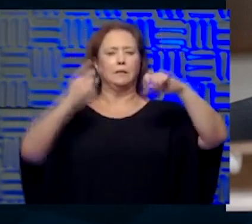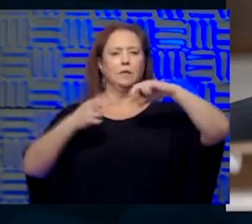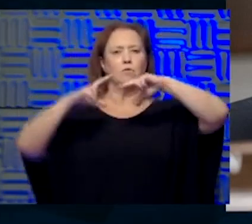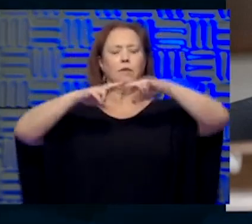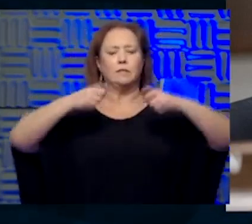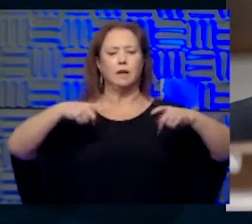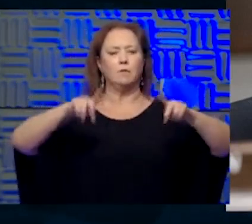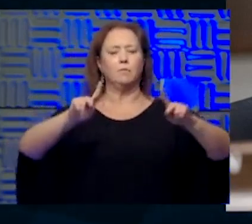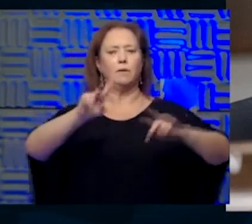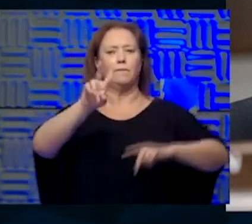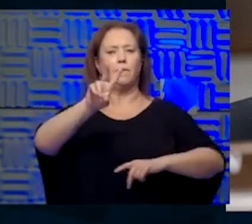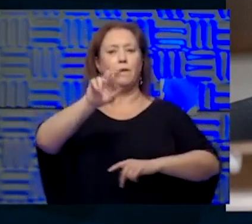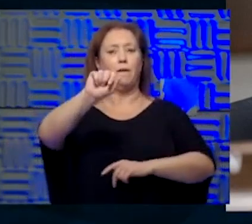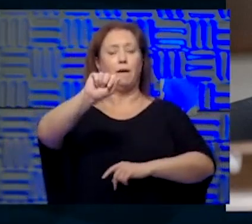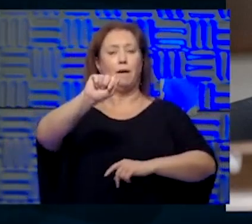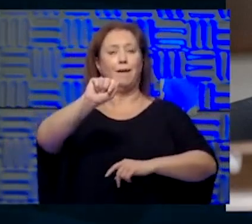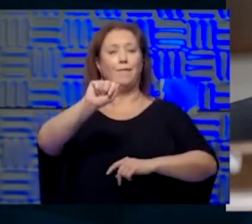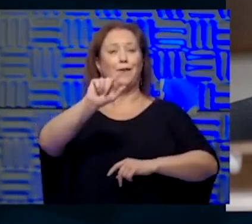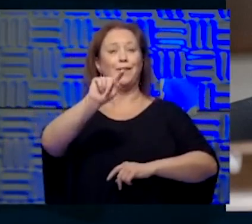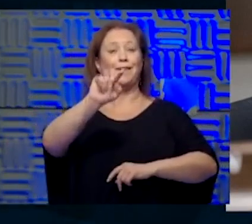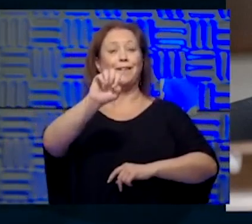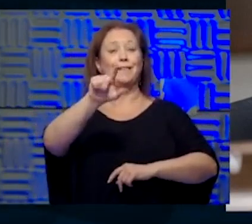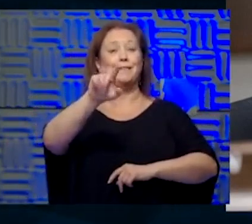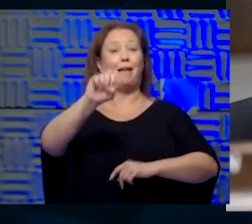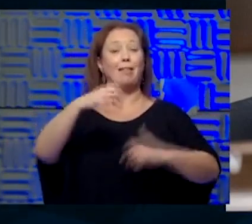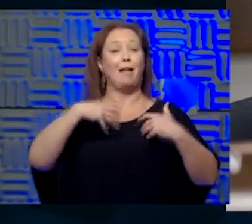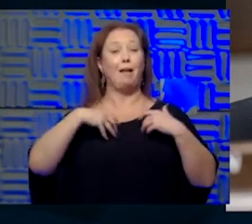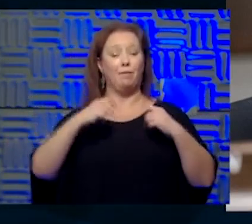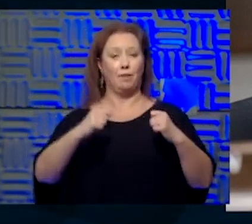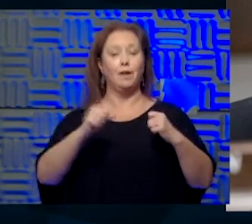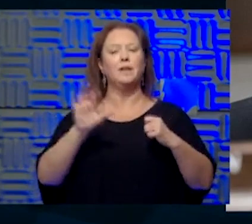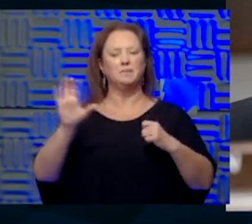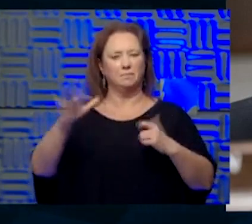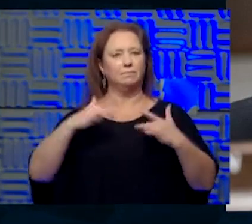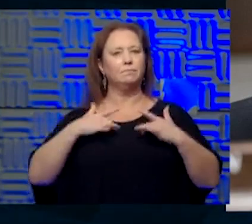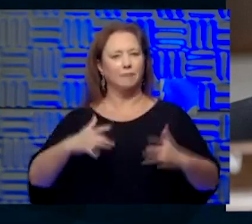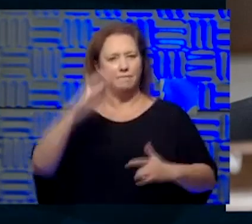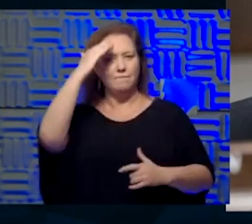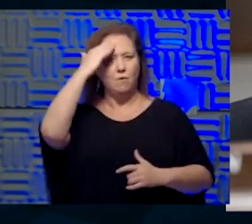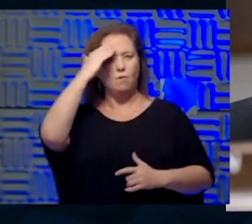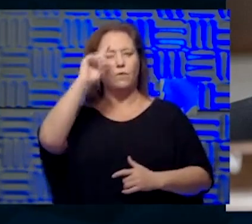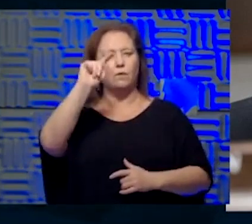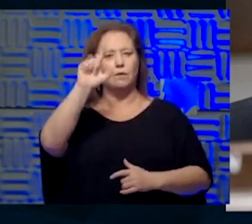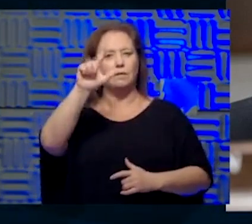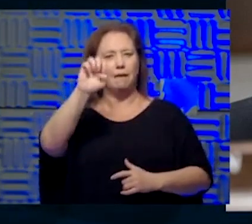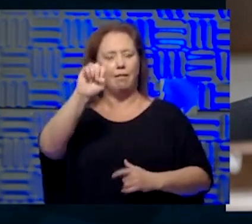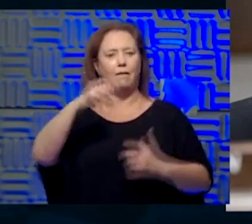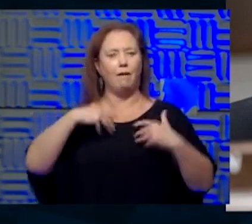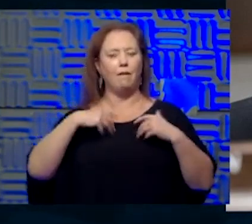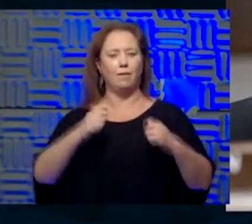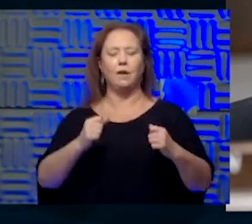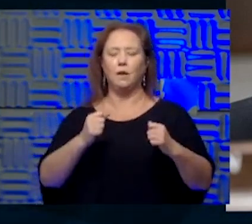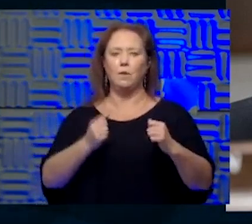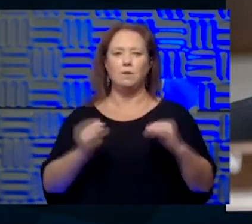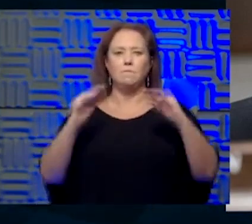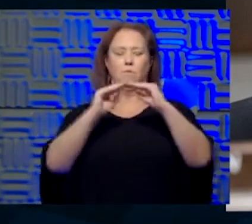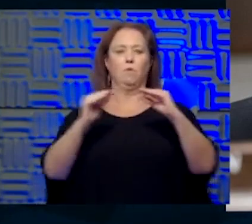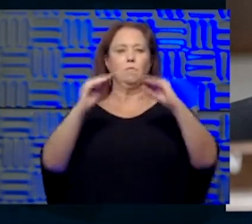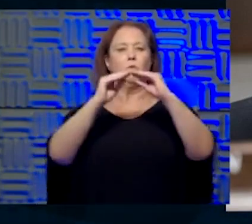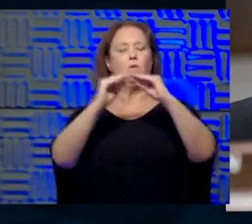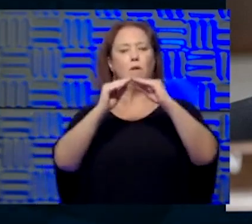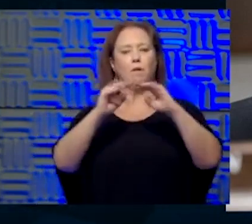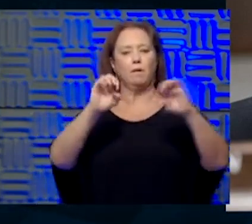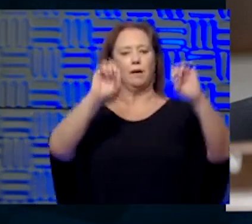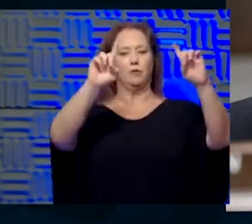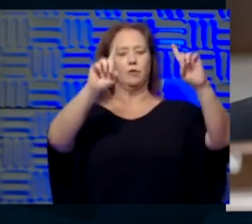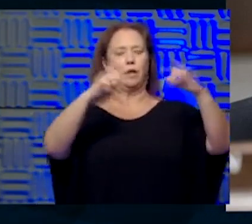opportunities for the VA to do telehealth. They are known for telehealth, and we need greater, in all aspects of our